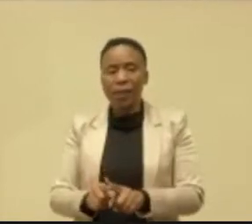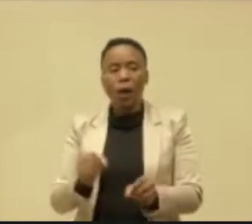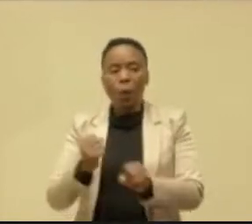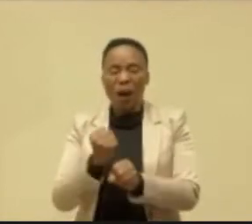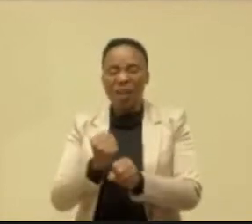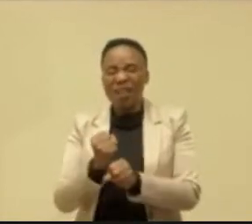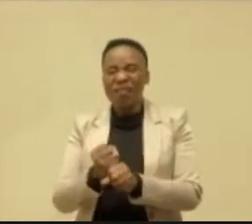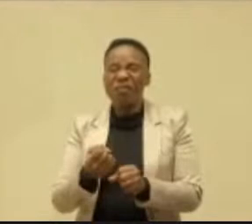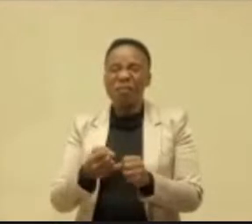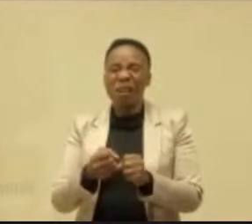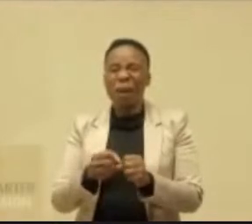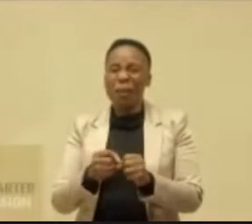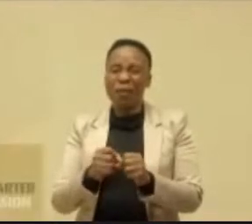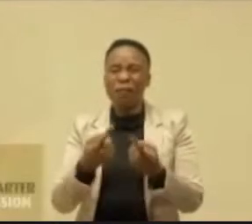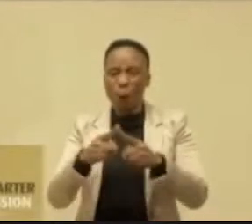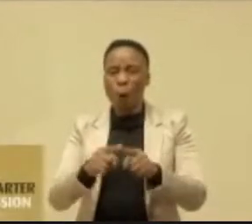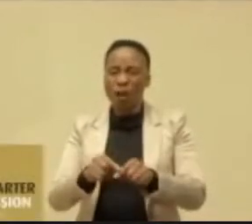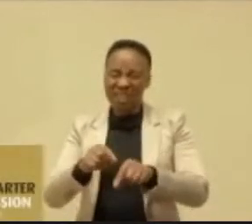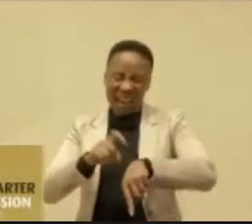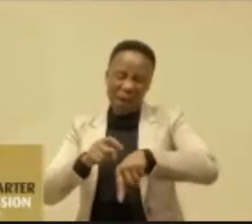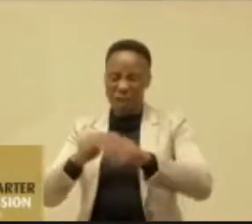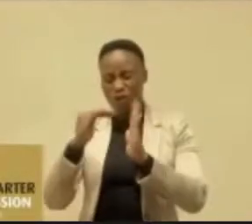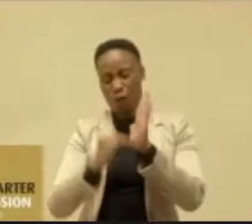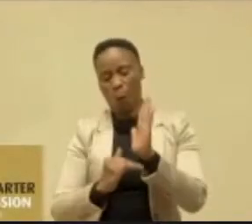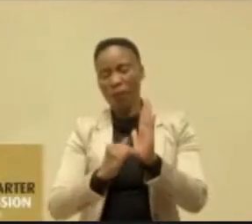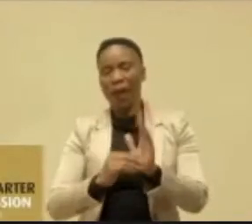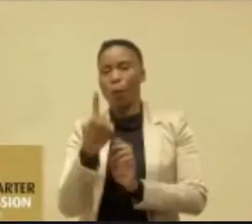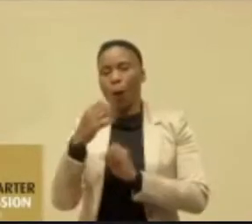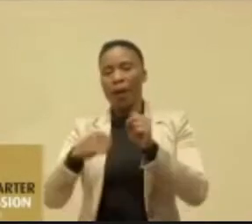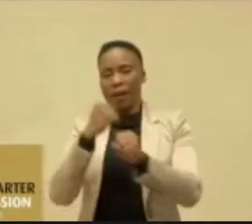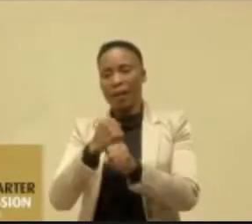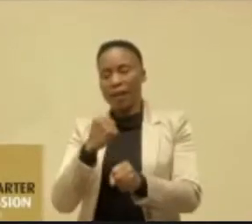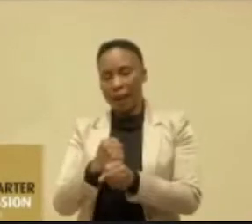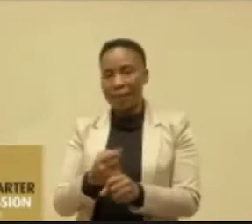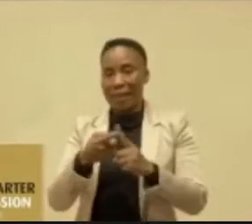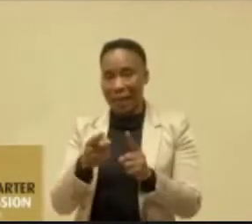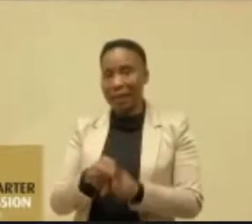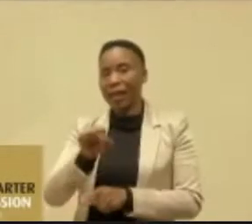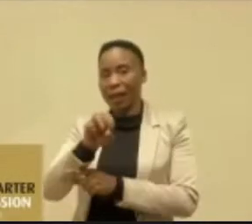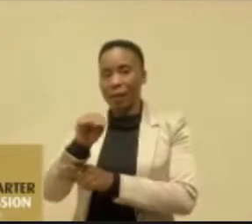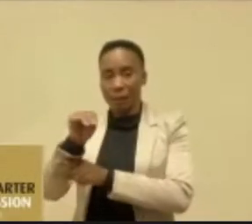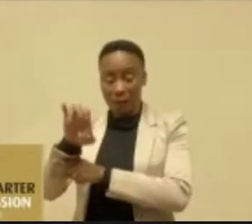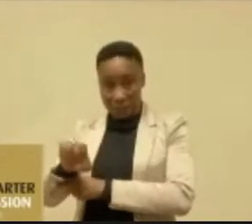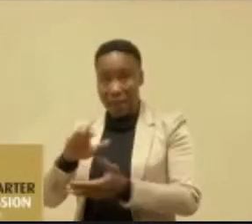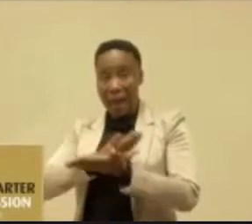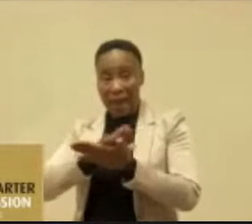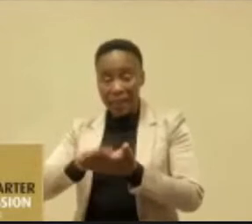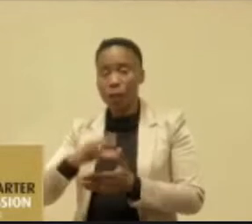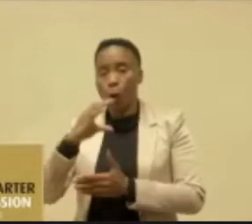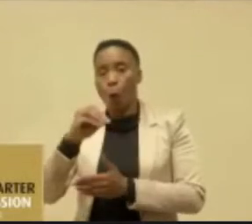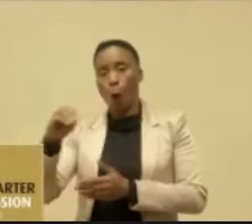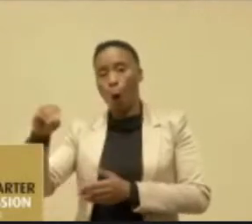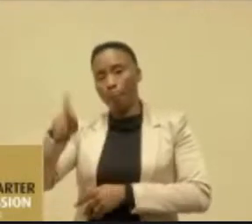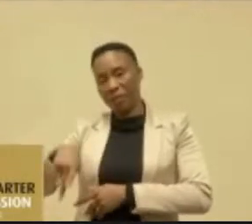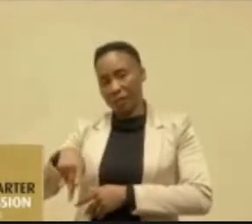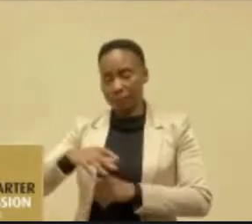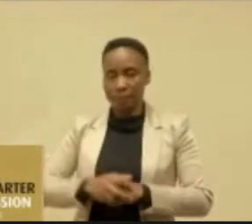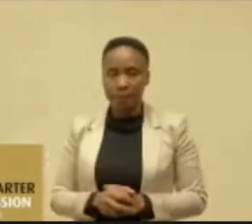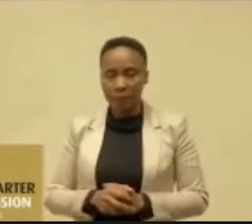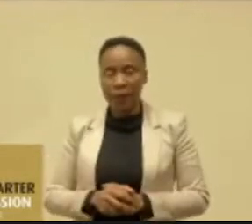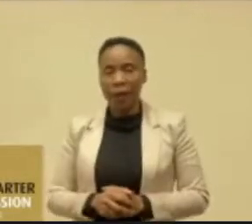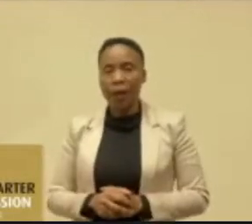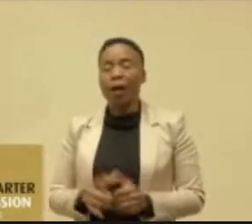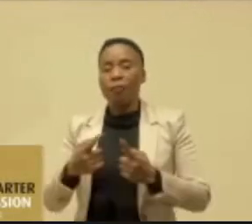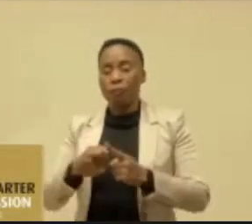less than one year and as well as looking at existing smes and cooperatives in terms of the figures